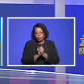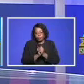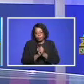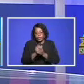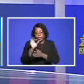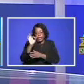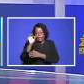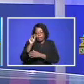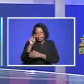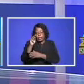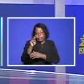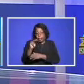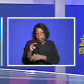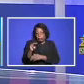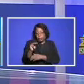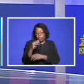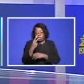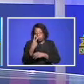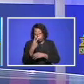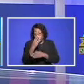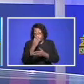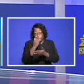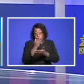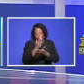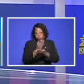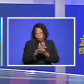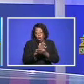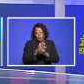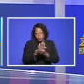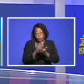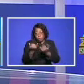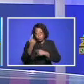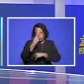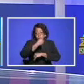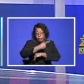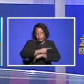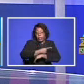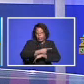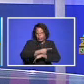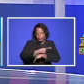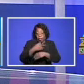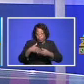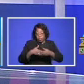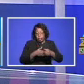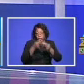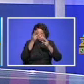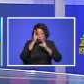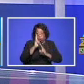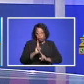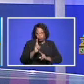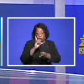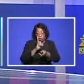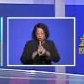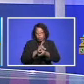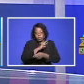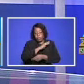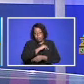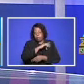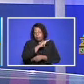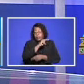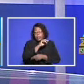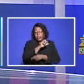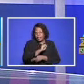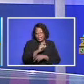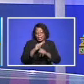Well, the Free National Movement is making two stops on its campaign trail today. Fnm leader, Prime Minister, the Most Honorable Dr. Hubert Minnis, and